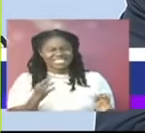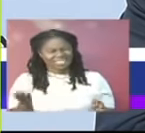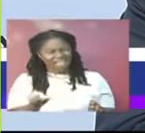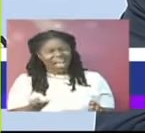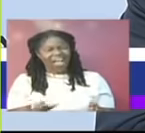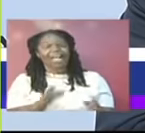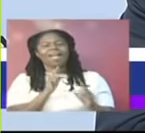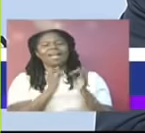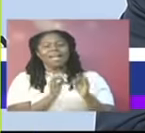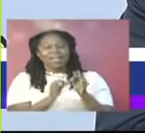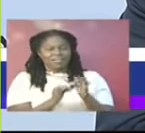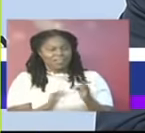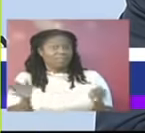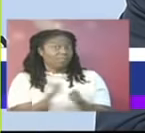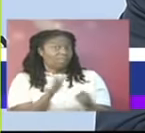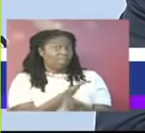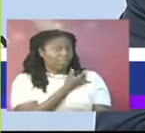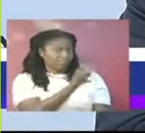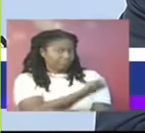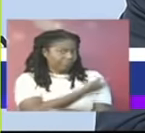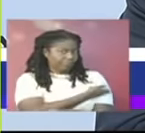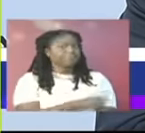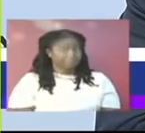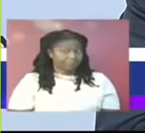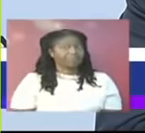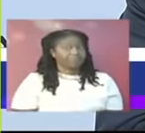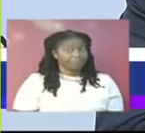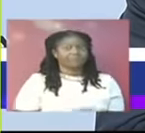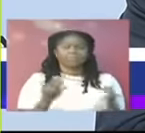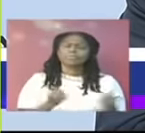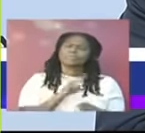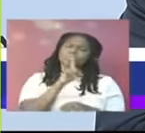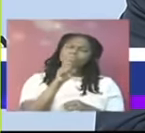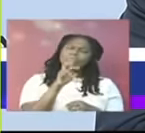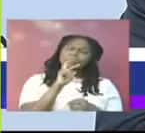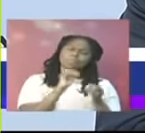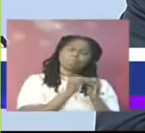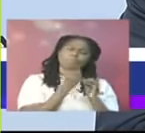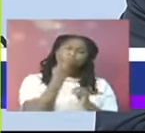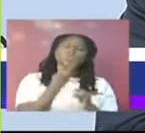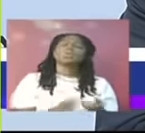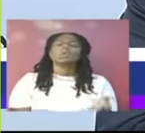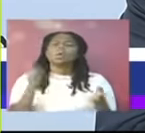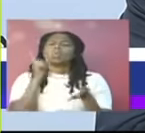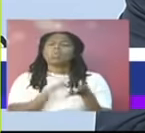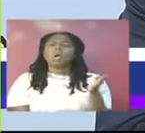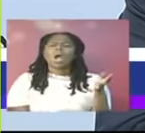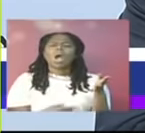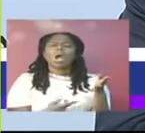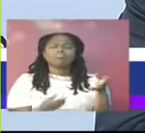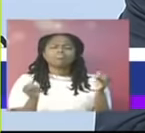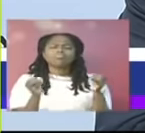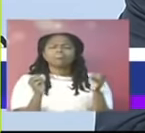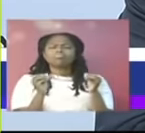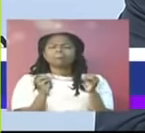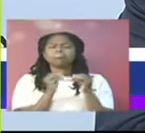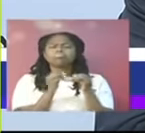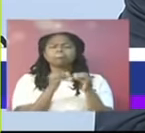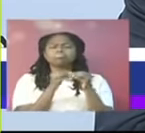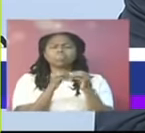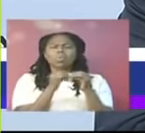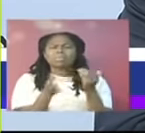changed with regard to what increases the risk of transmission of COVID-19. So I